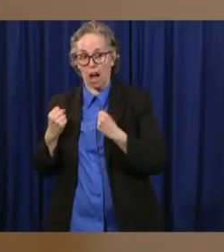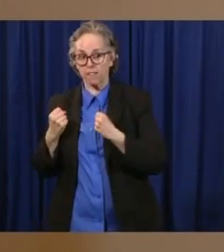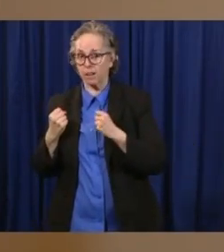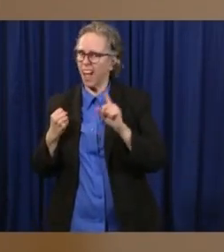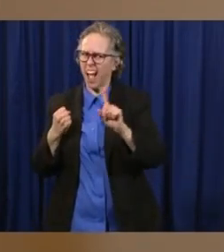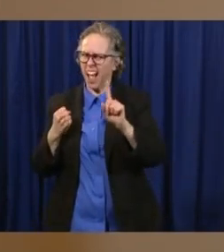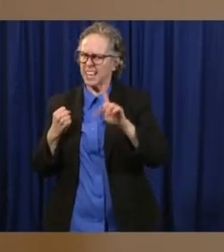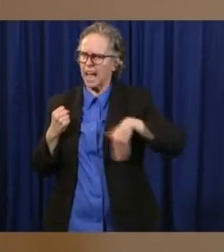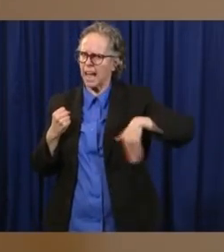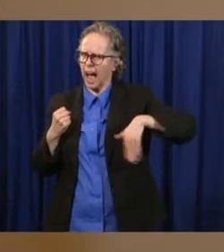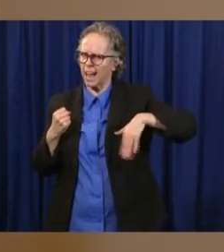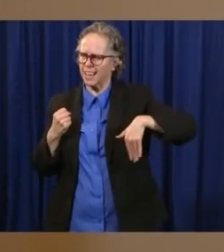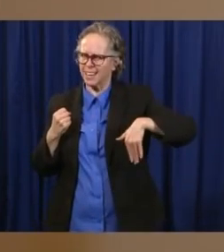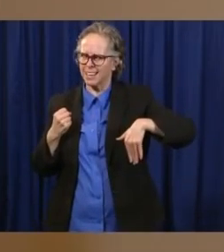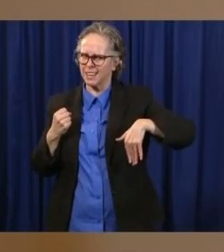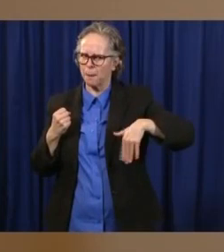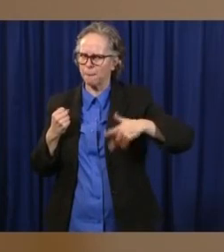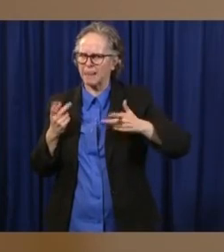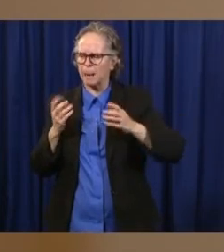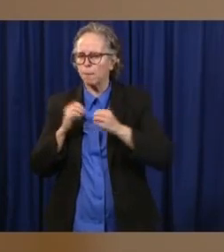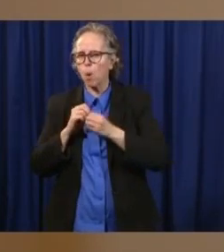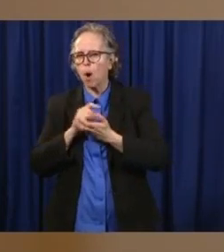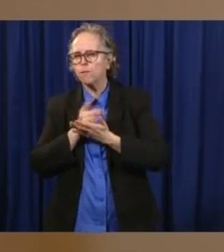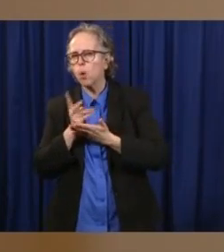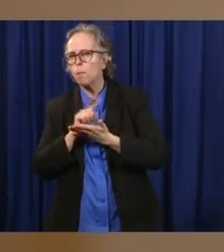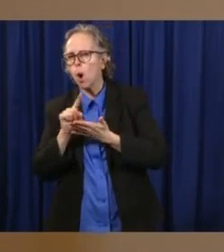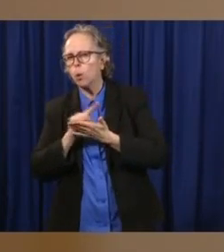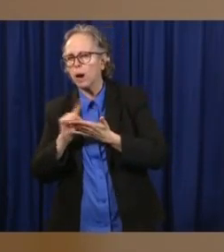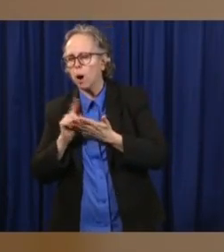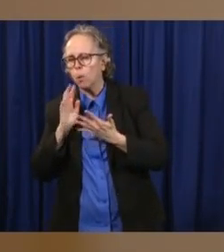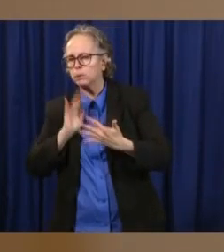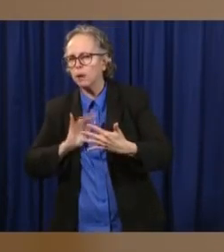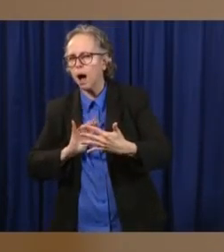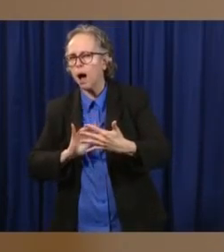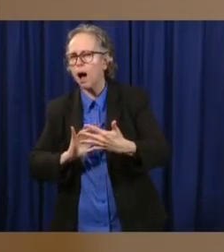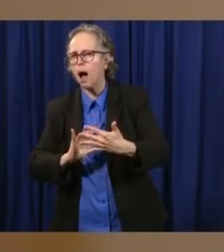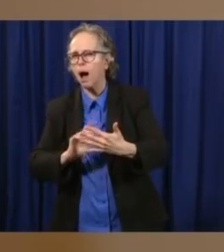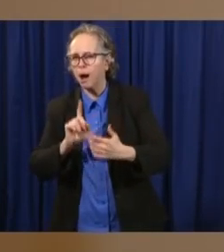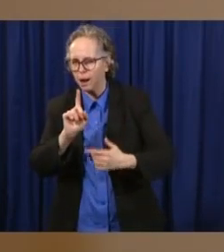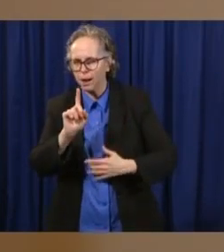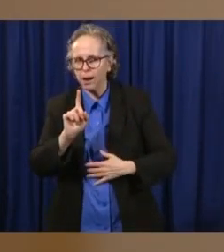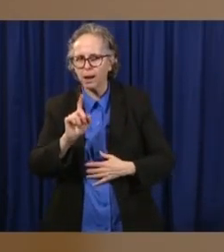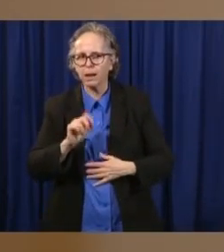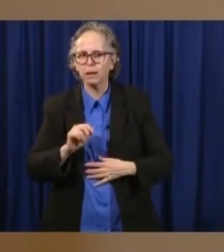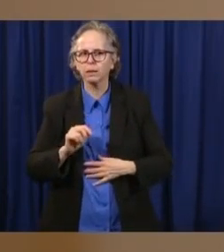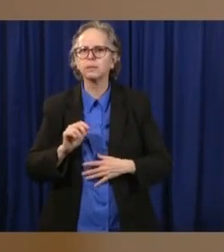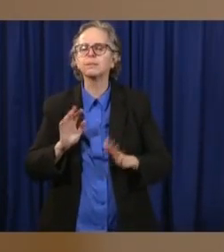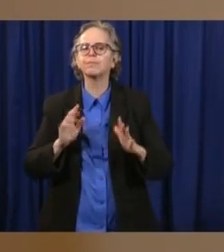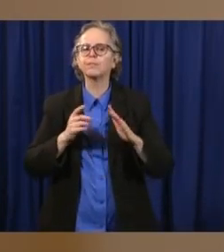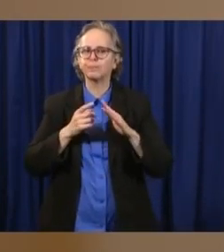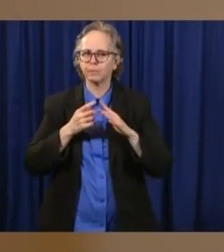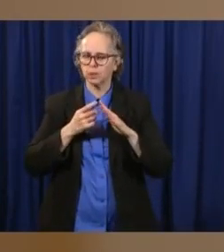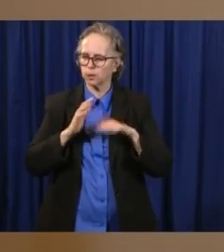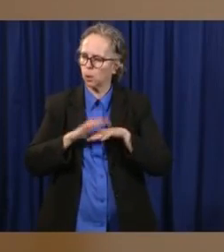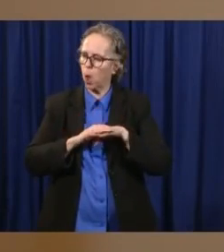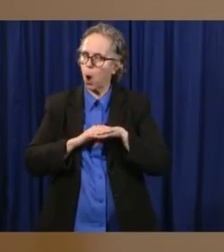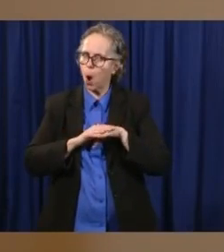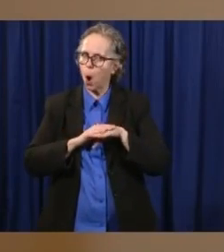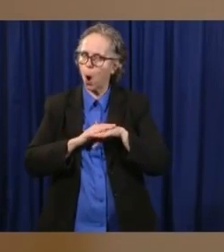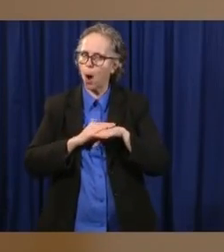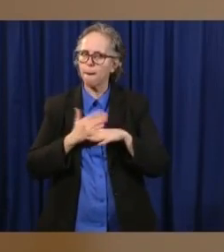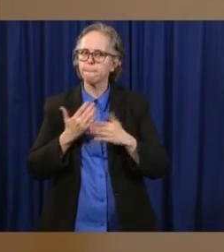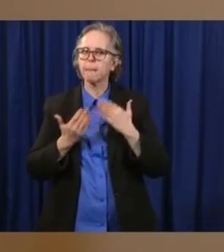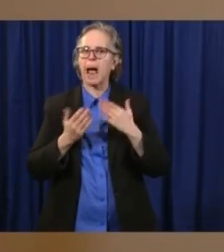weeks to get through yet before even any of this could be implemented, it will start slowly probably in the business